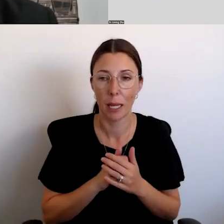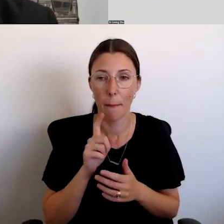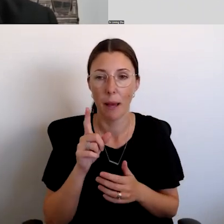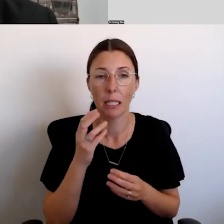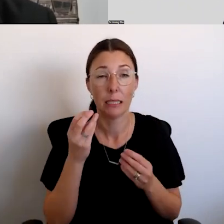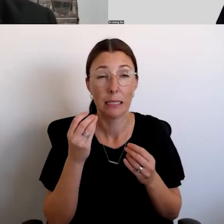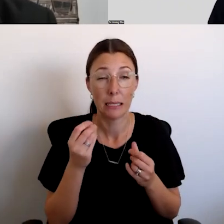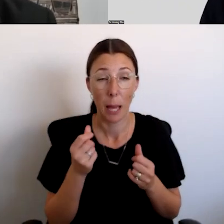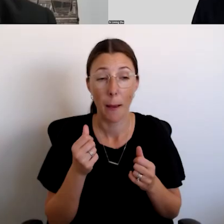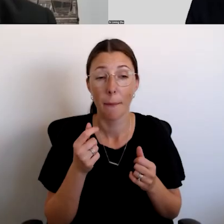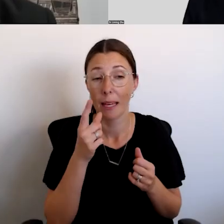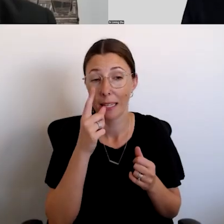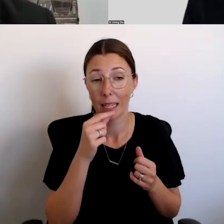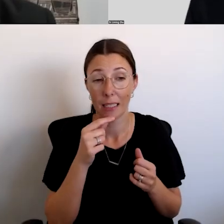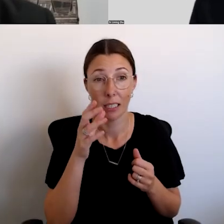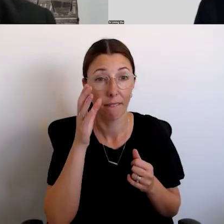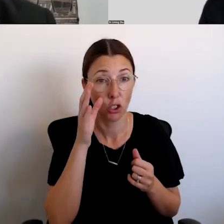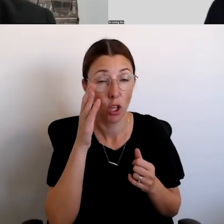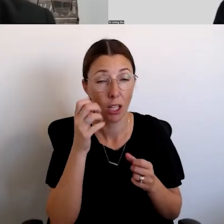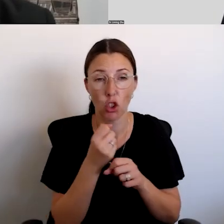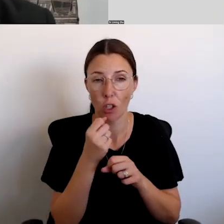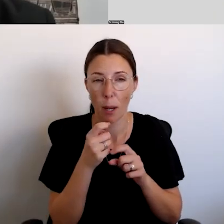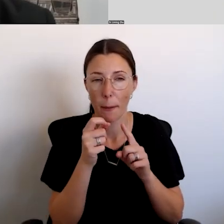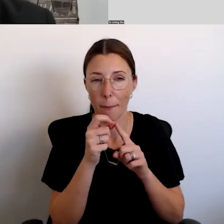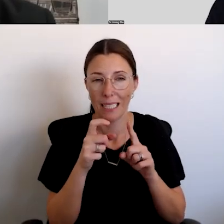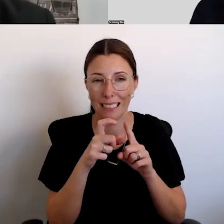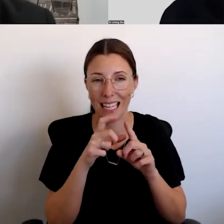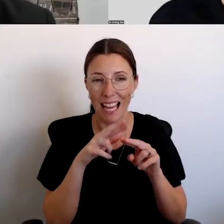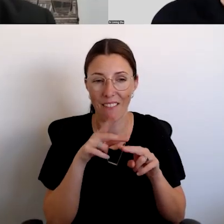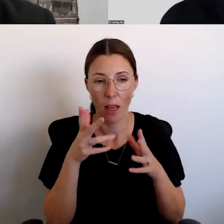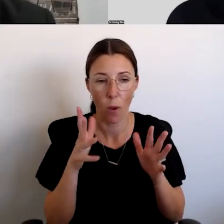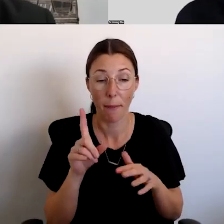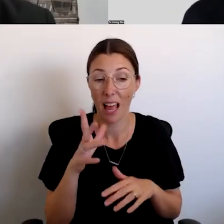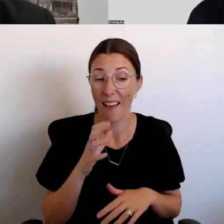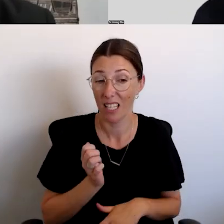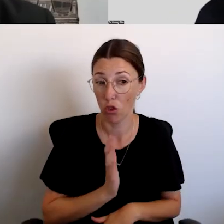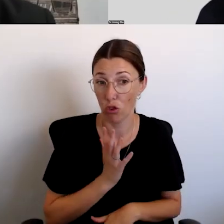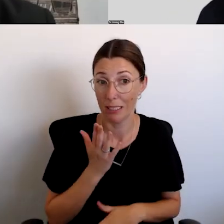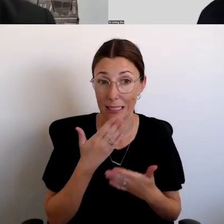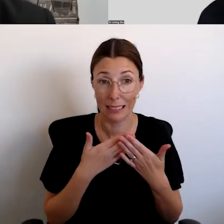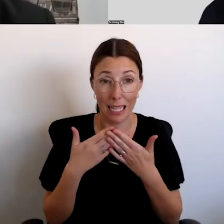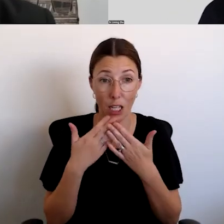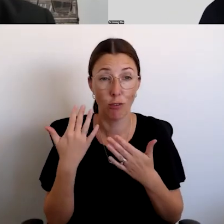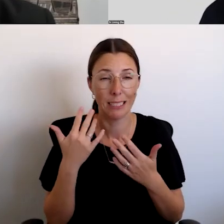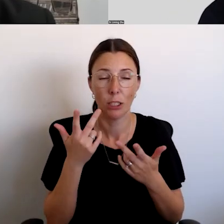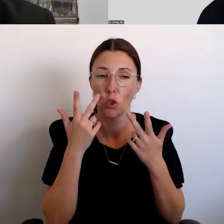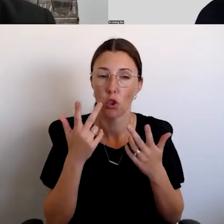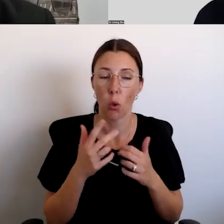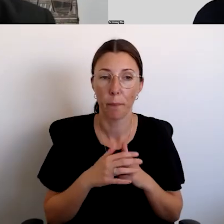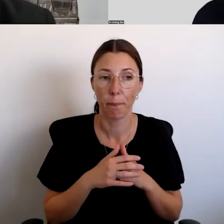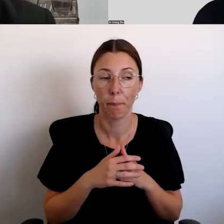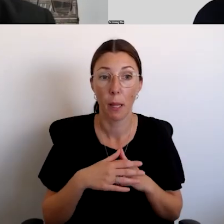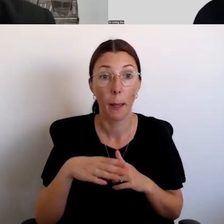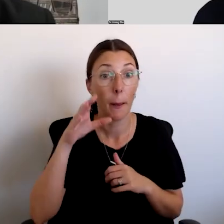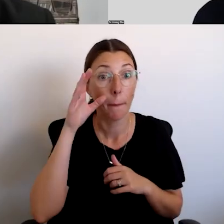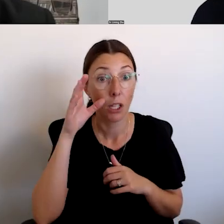and generating PDFs in that way. However, there's a fascinating recent study to show actually pictures of text works